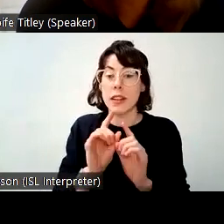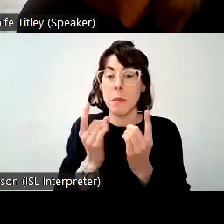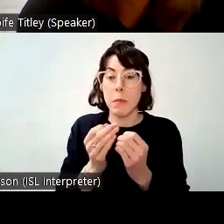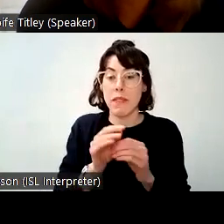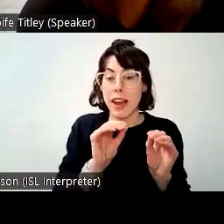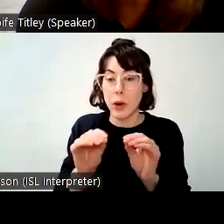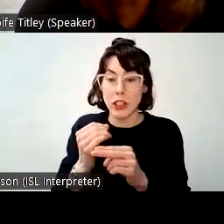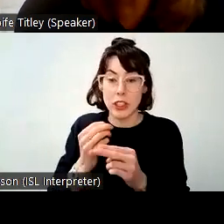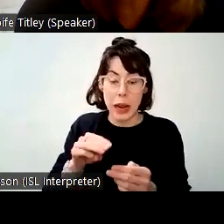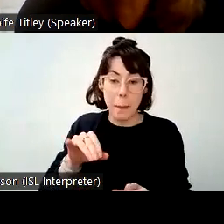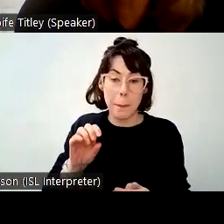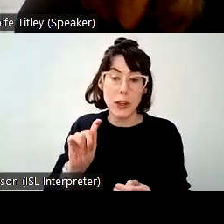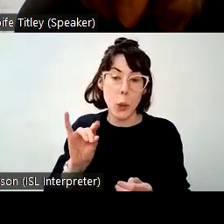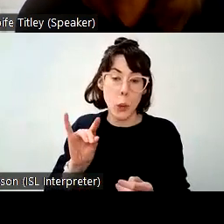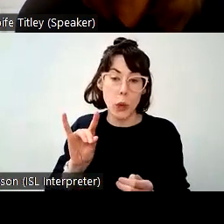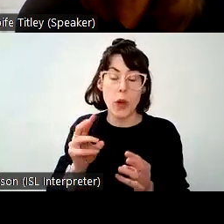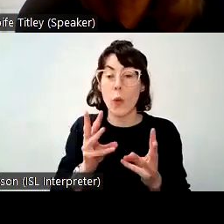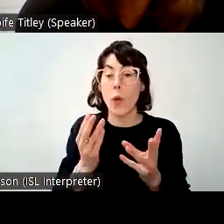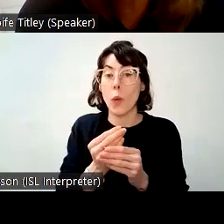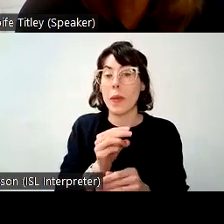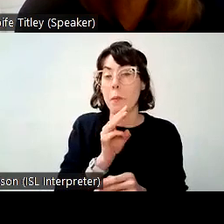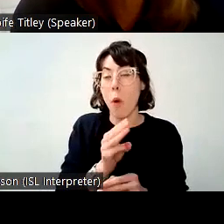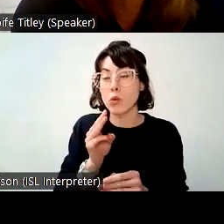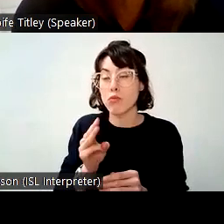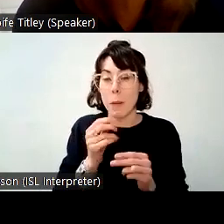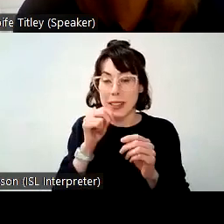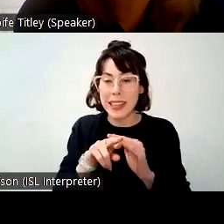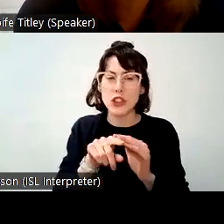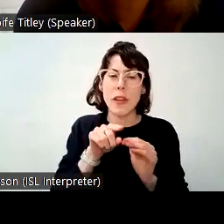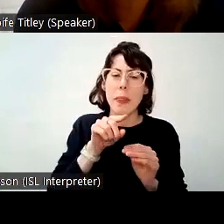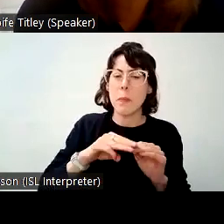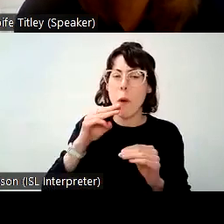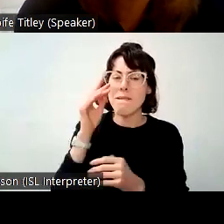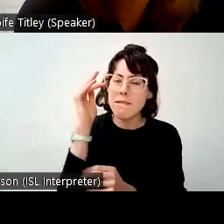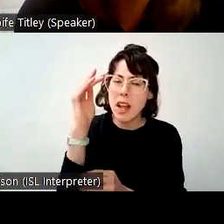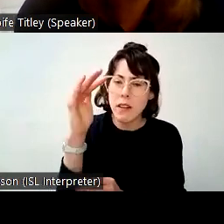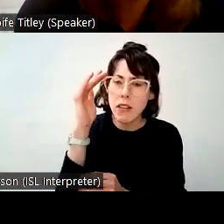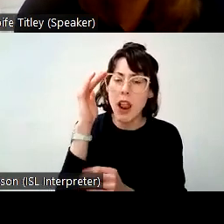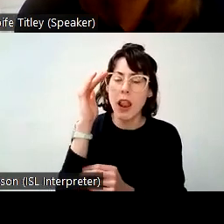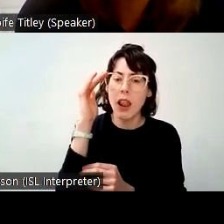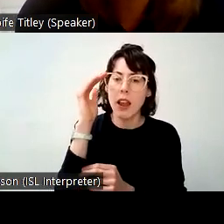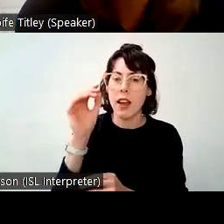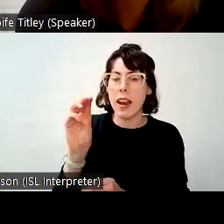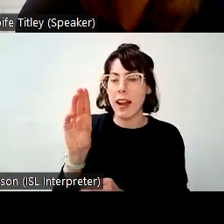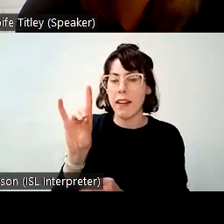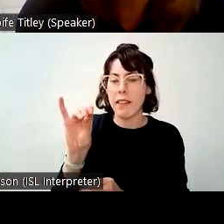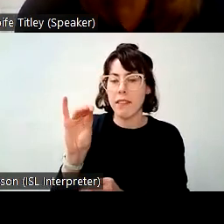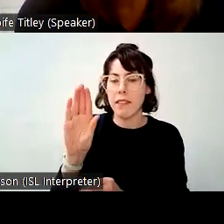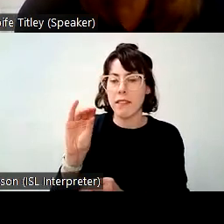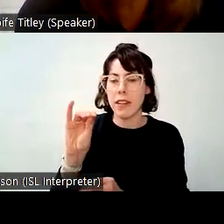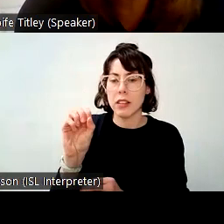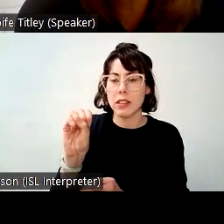with post-primary teachers. That has quite a philosophical component to it. It's delivered by some of the philosophy team in the education